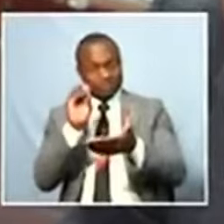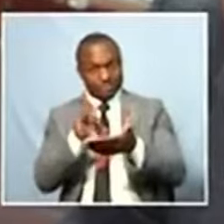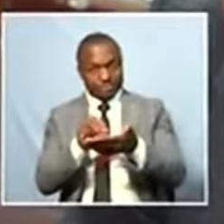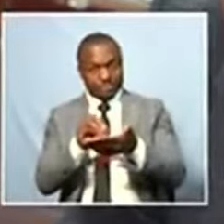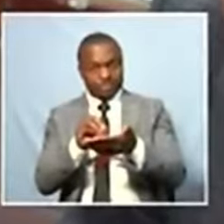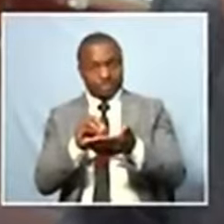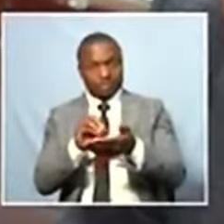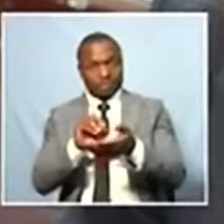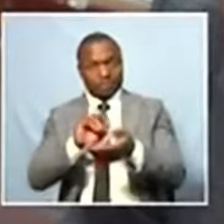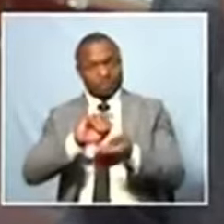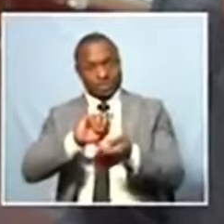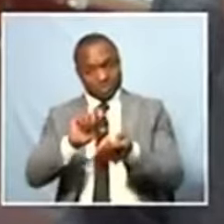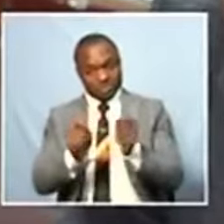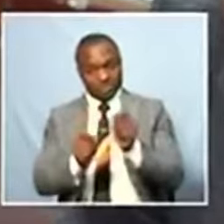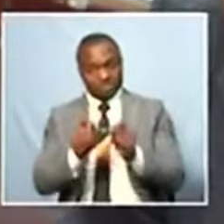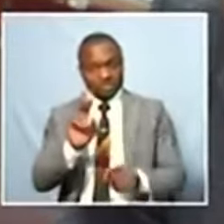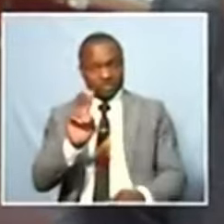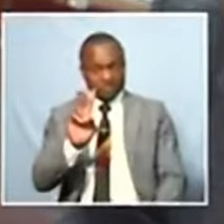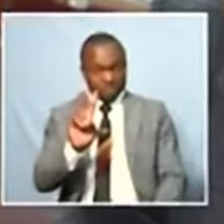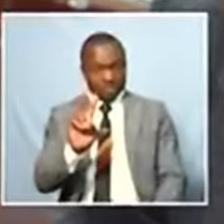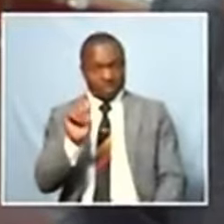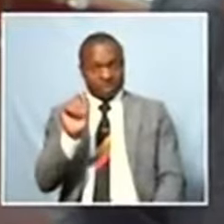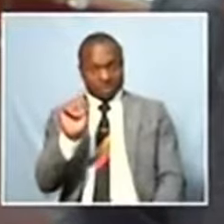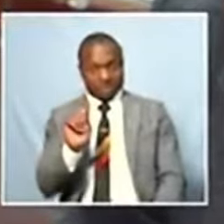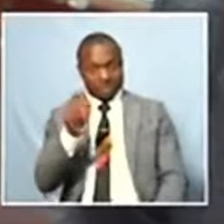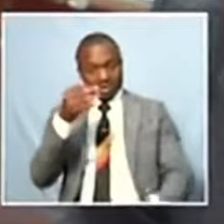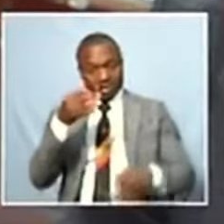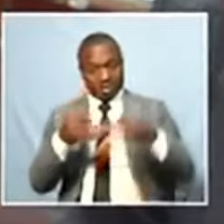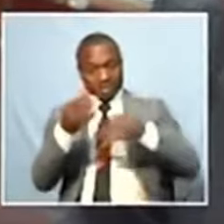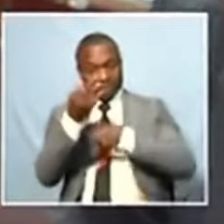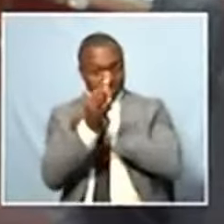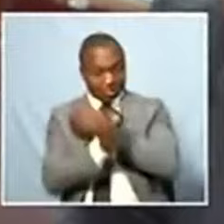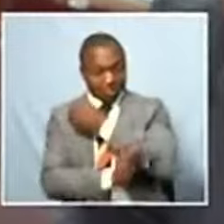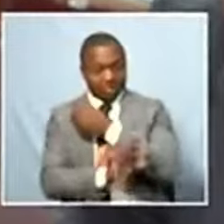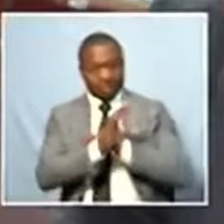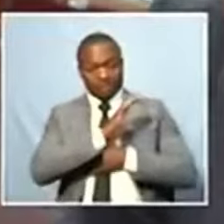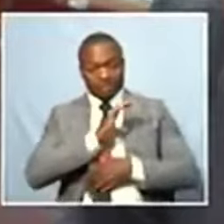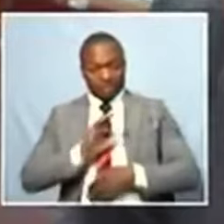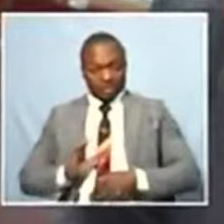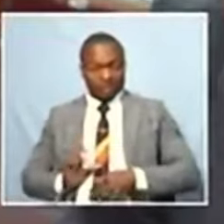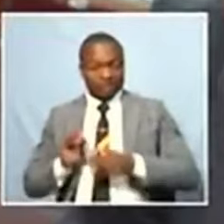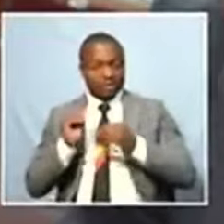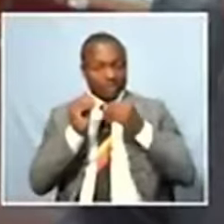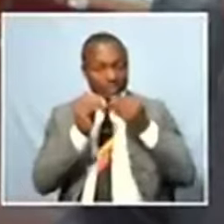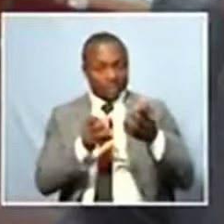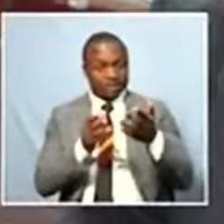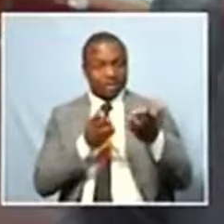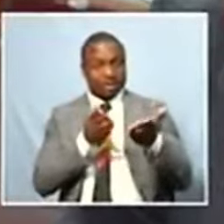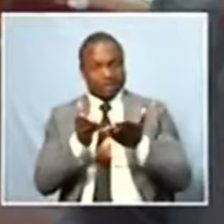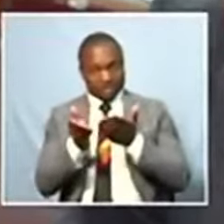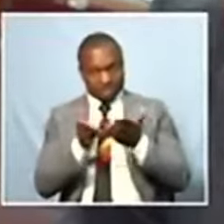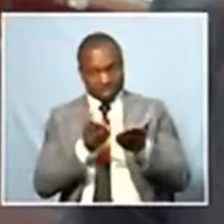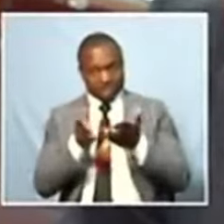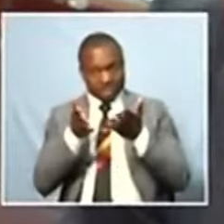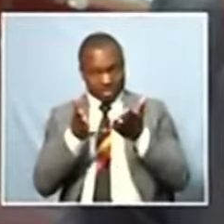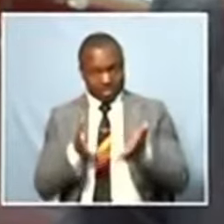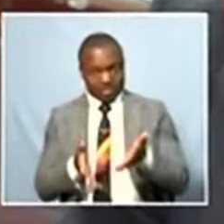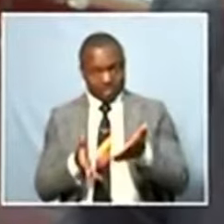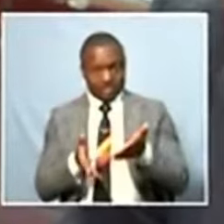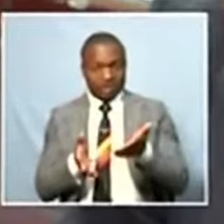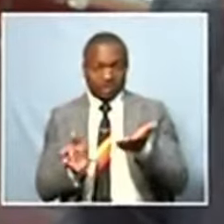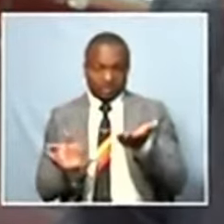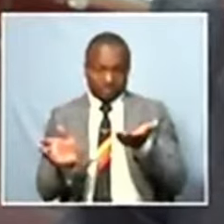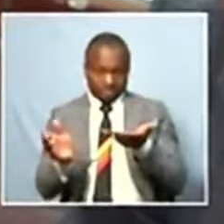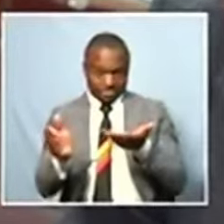VAT. If a foreign company is offering a service here, we will collect the reverse VAT. They will